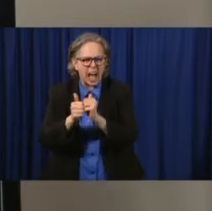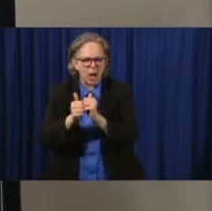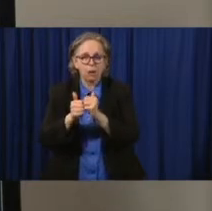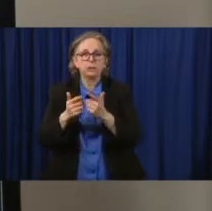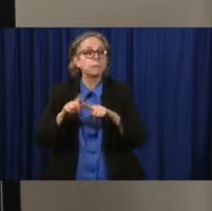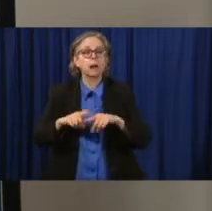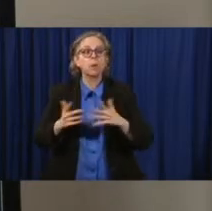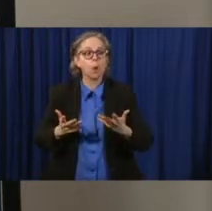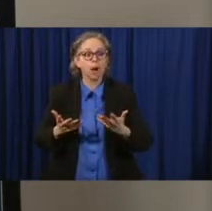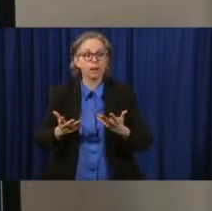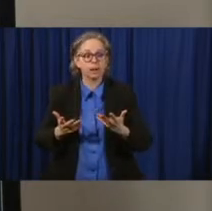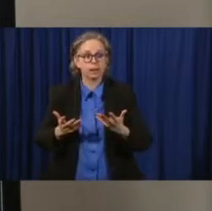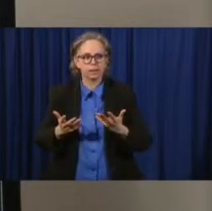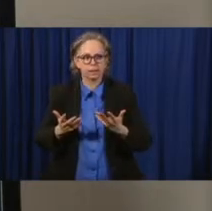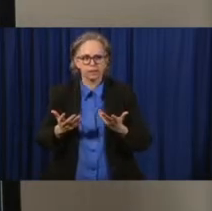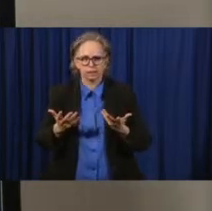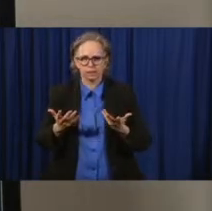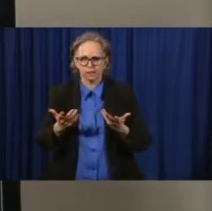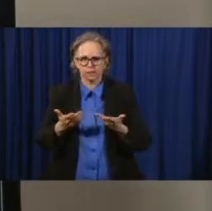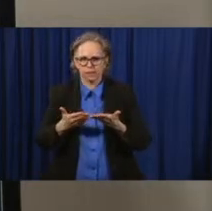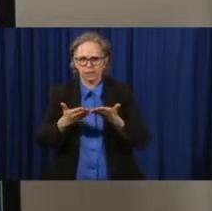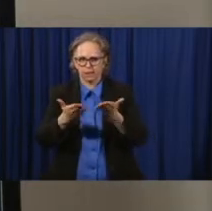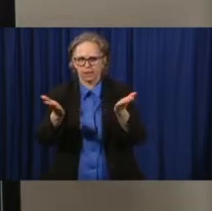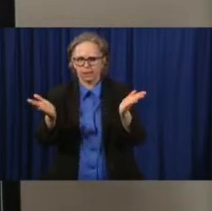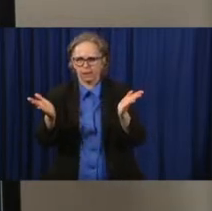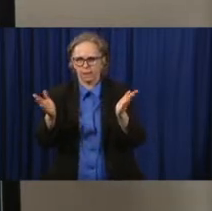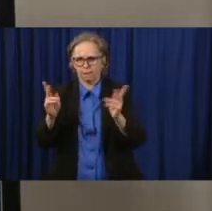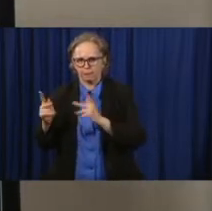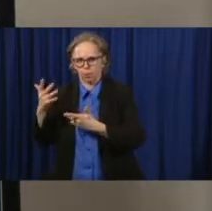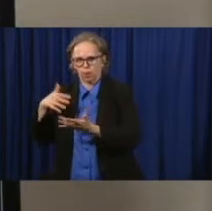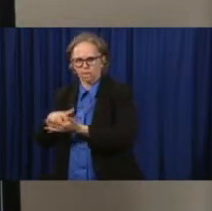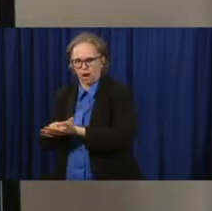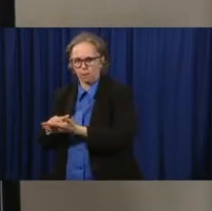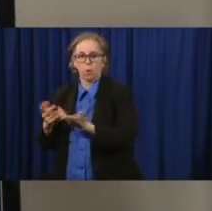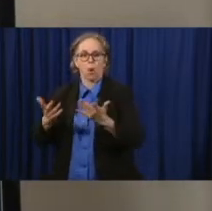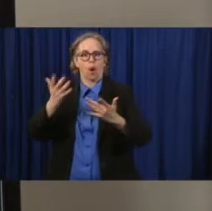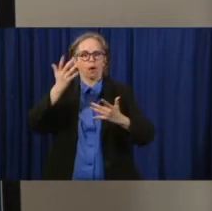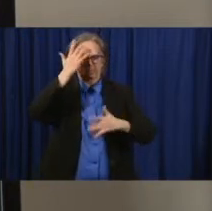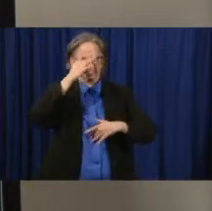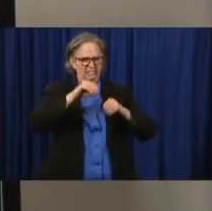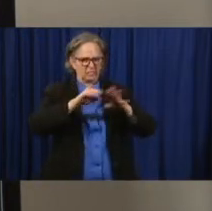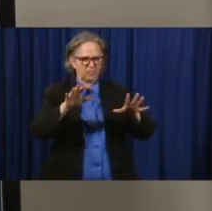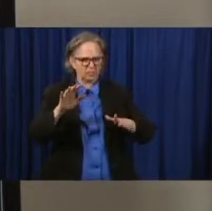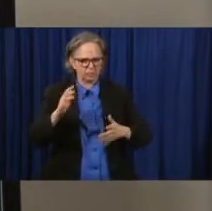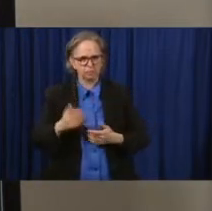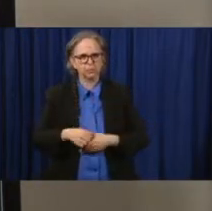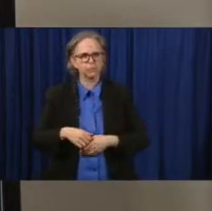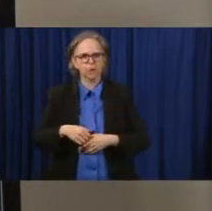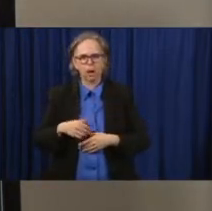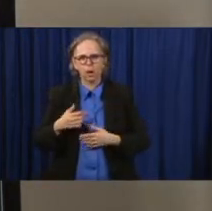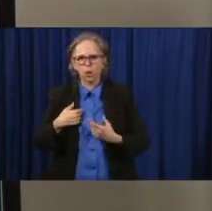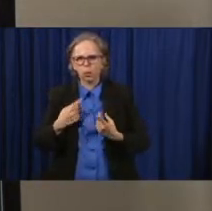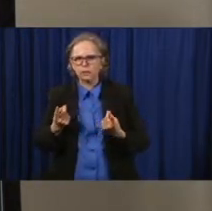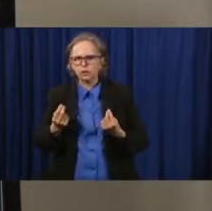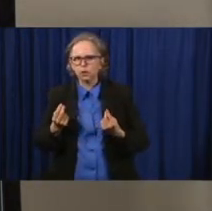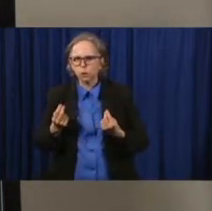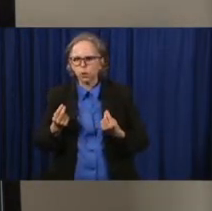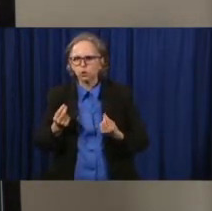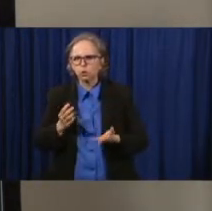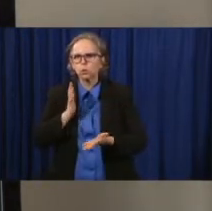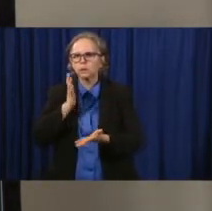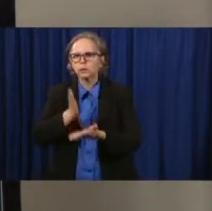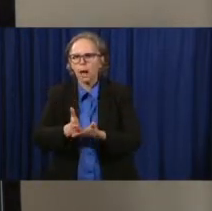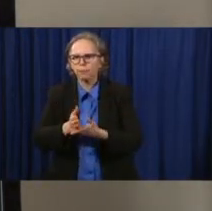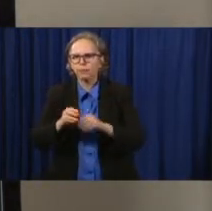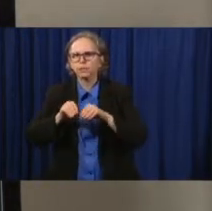to a disease, how infectious it is, but more importantly, the third factor, what we do to stop the spread of that disease.